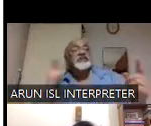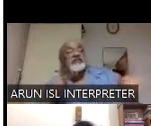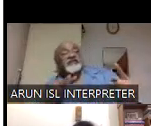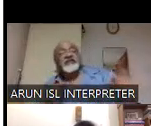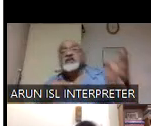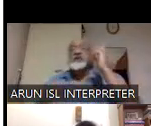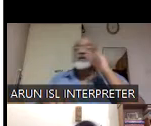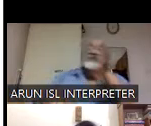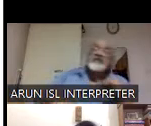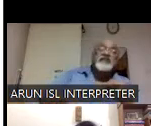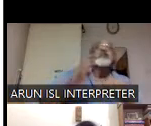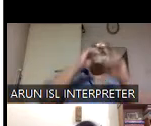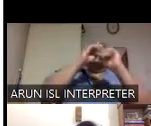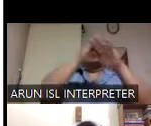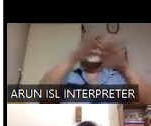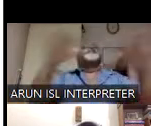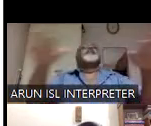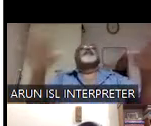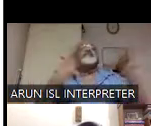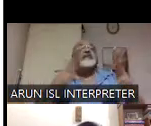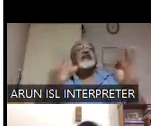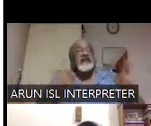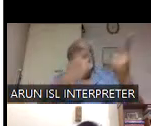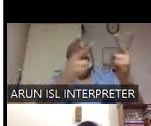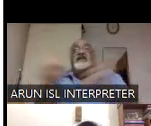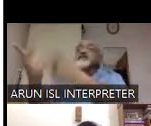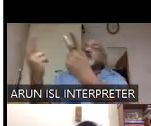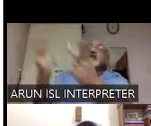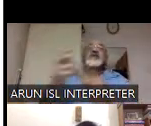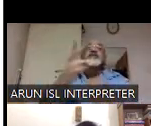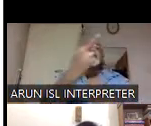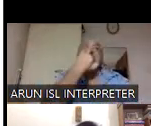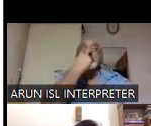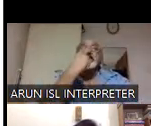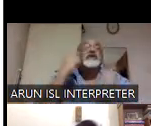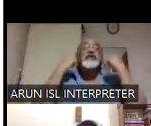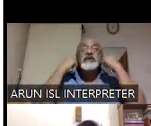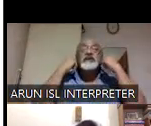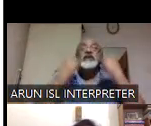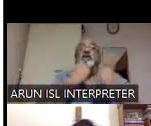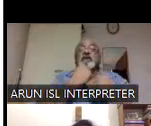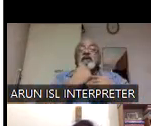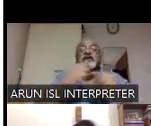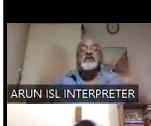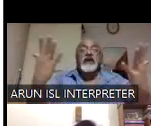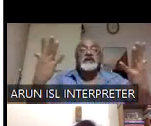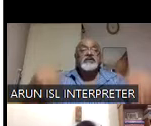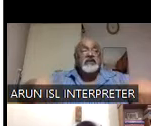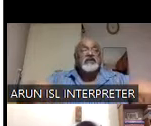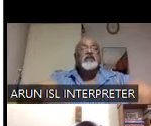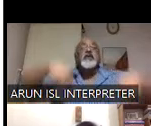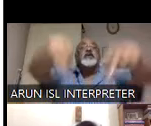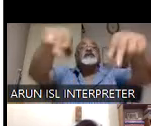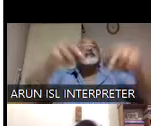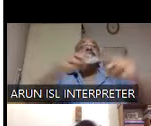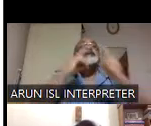knew. And what is this norm? 2 eyes, 2 ears, 2 legs, 2 hands, walking straight, able